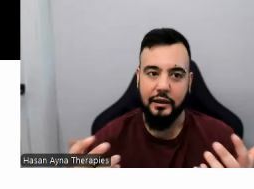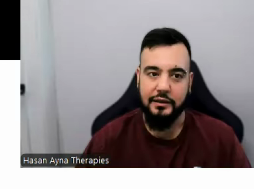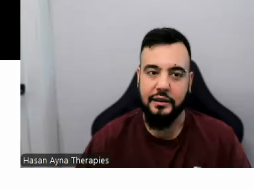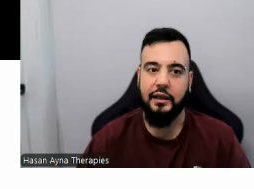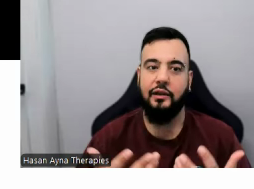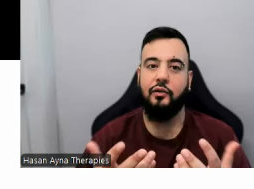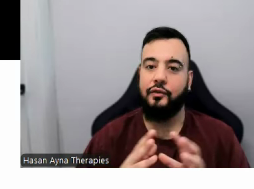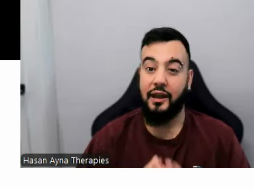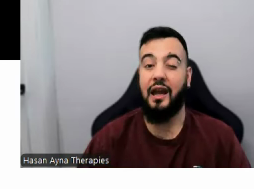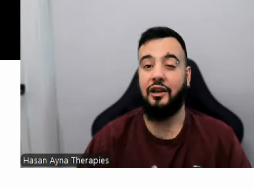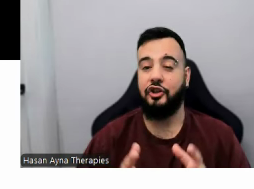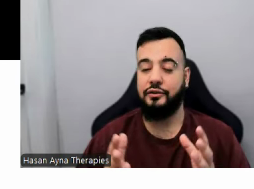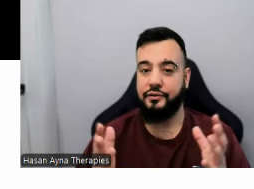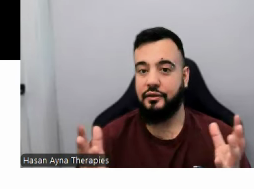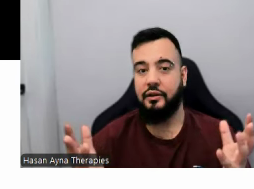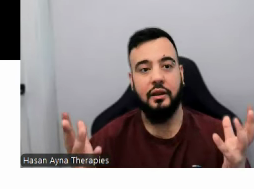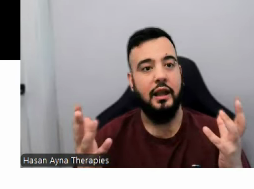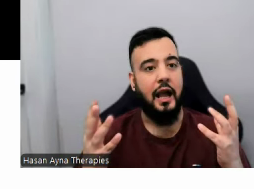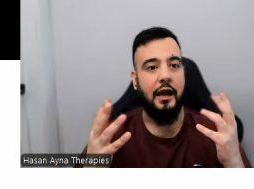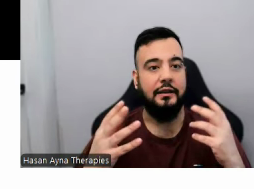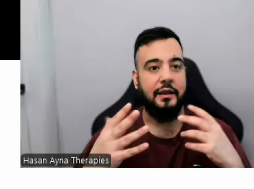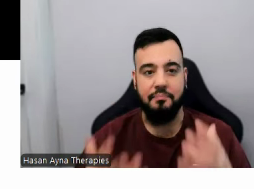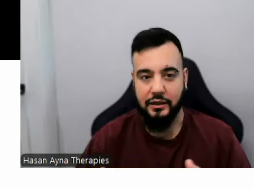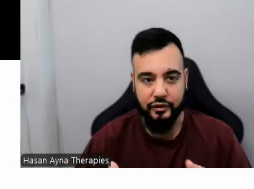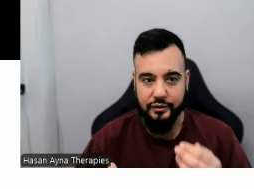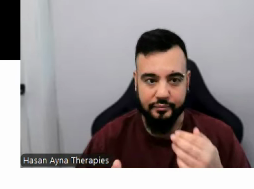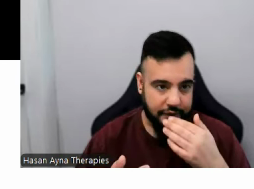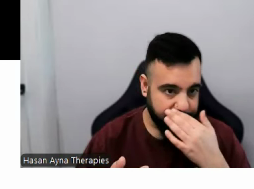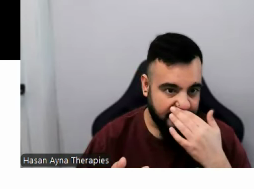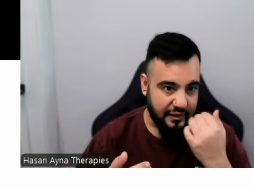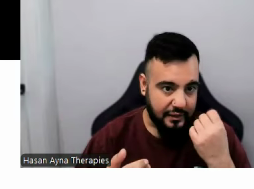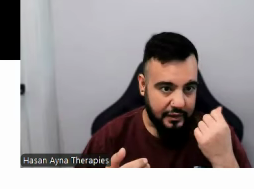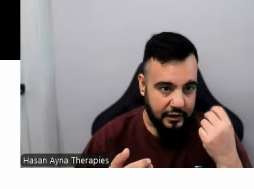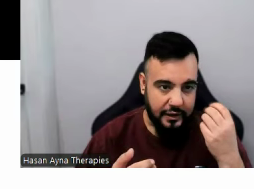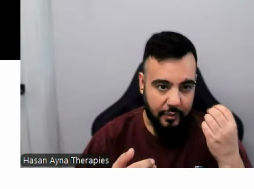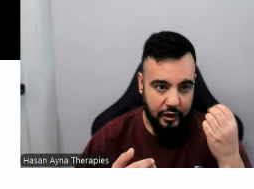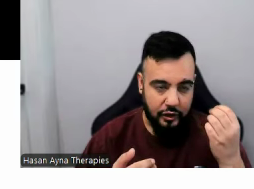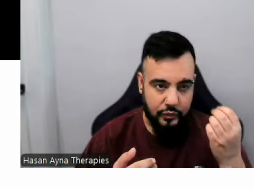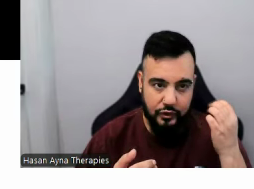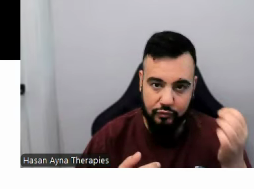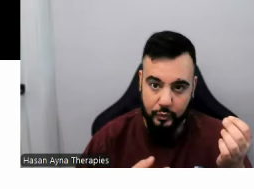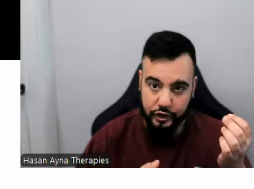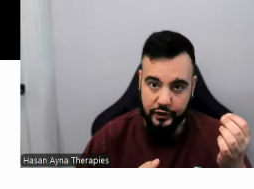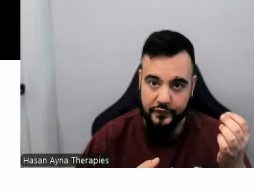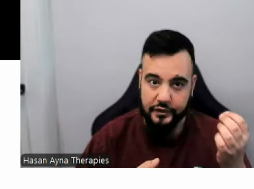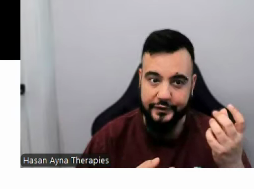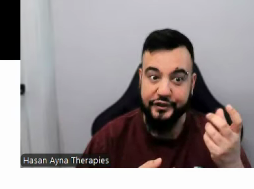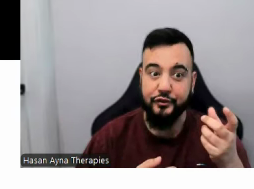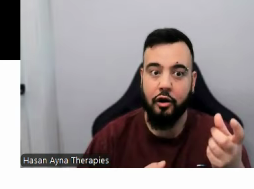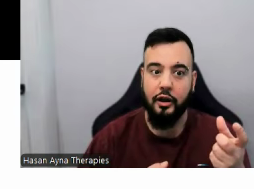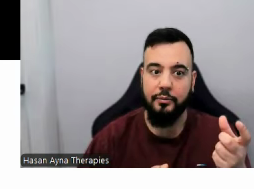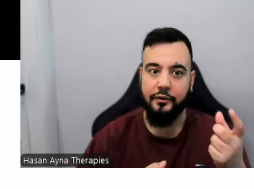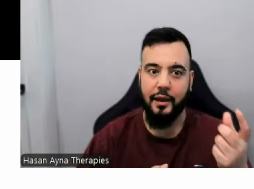character, taking on their actions and their mannerisms. They might use the role shifts